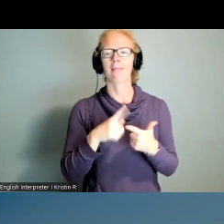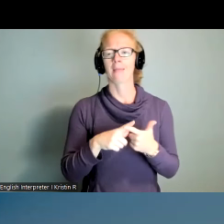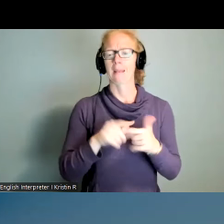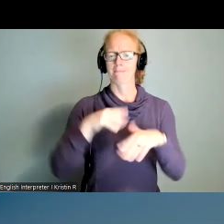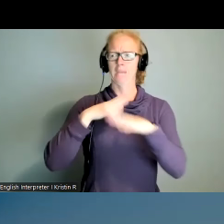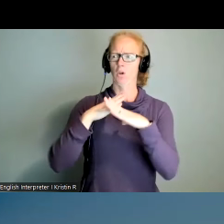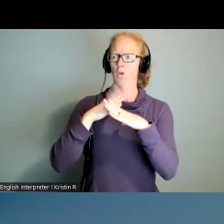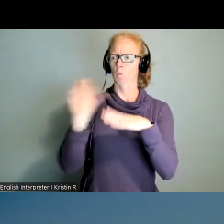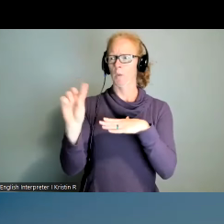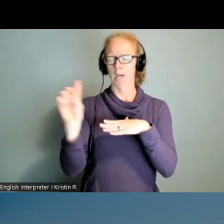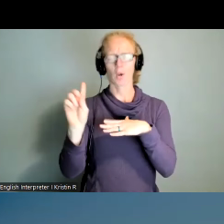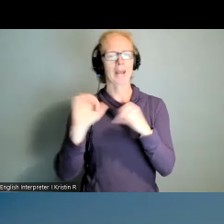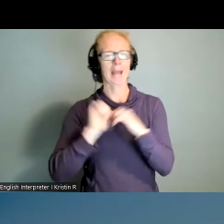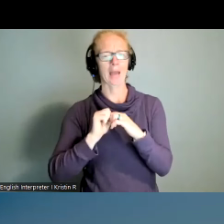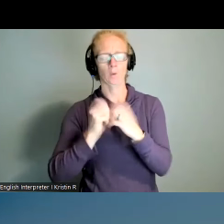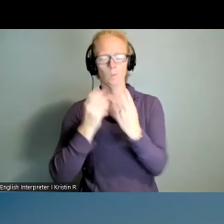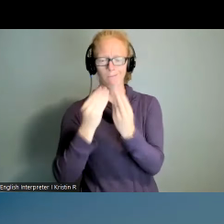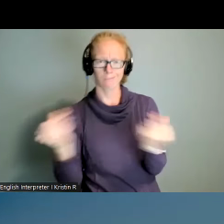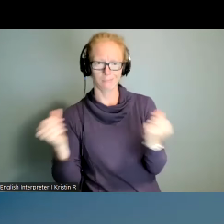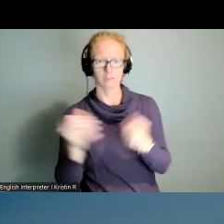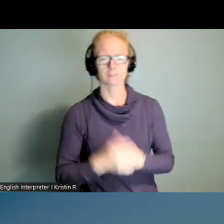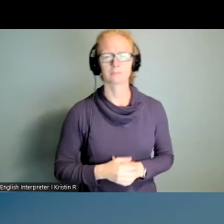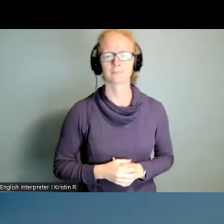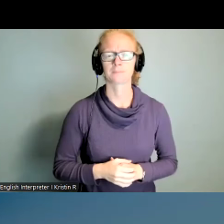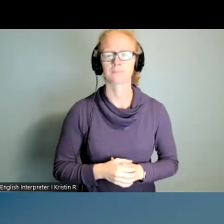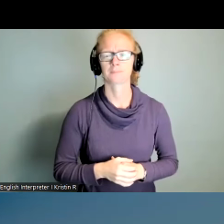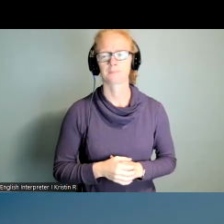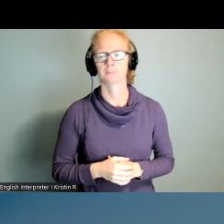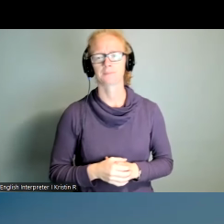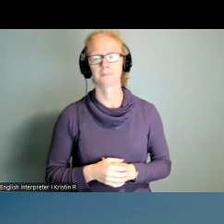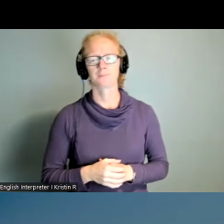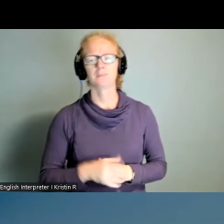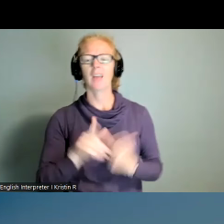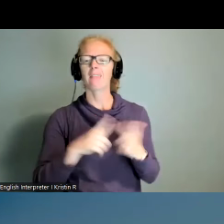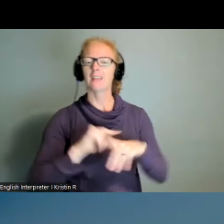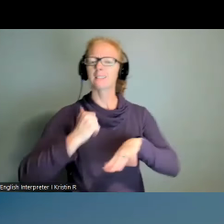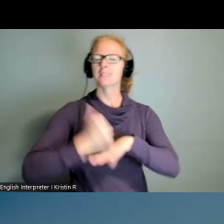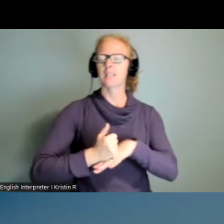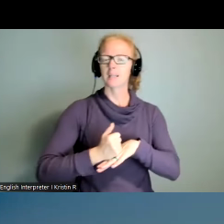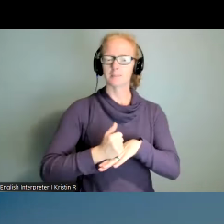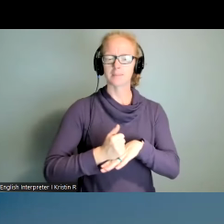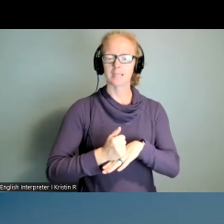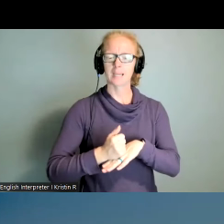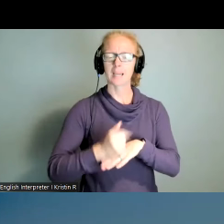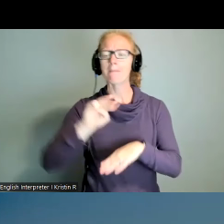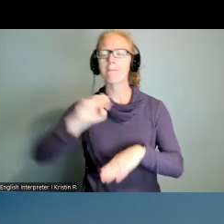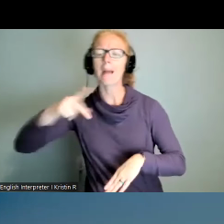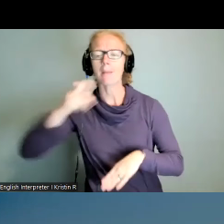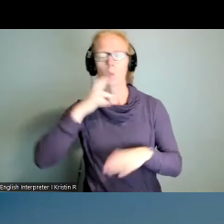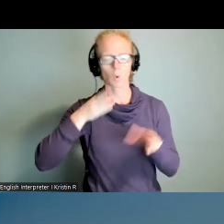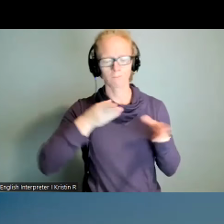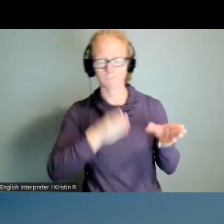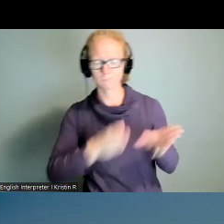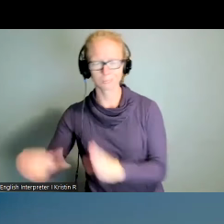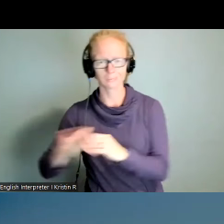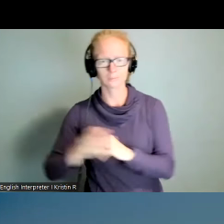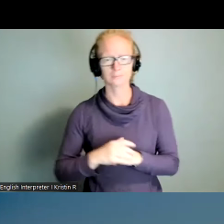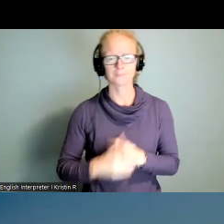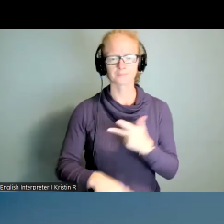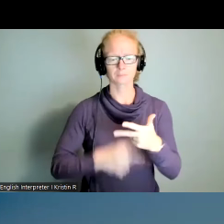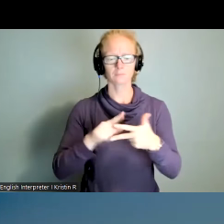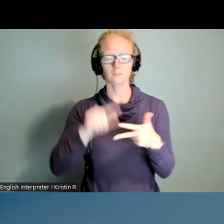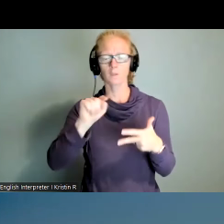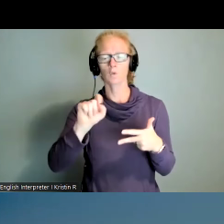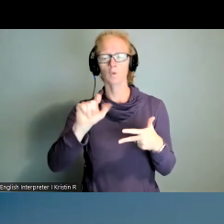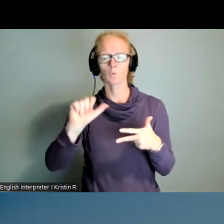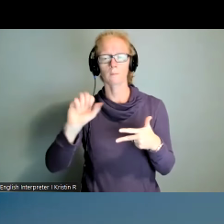and then finally pulling it all together in a conversion roadmap or strategy. And then we have a toolbox, which is a repository